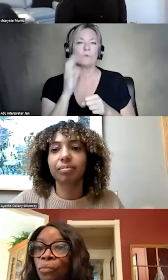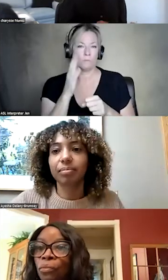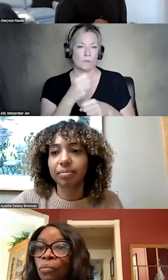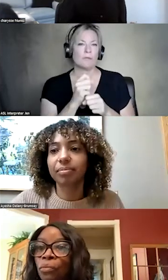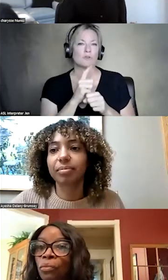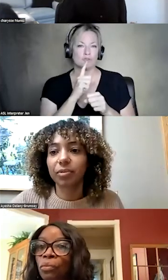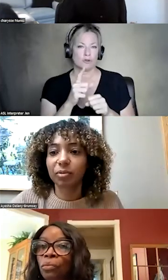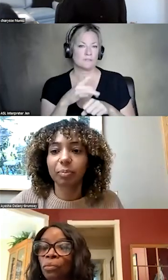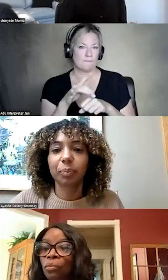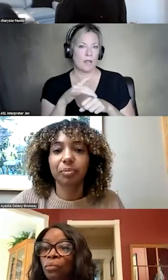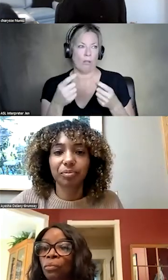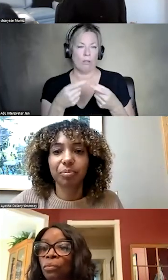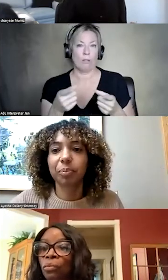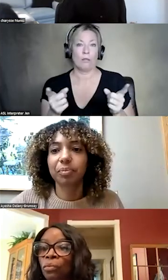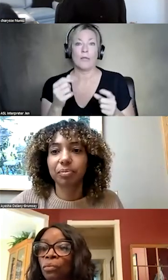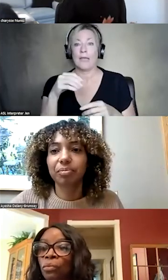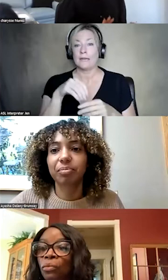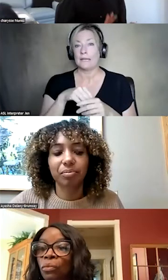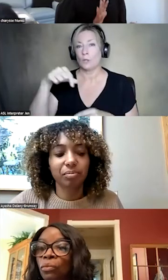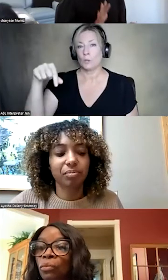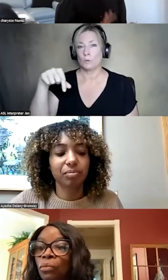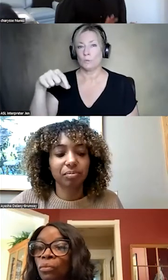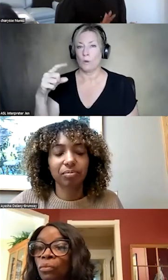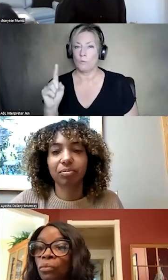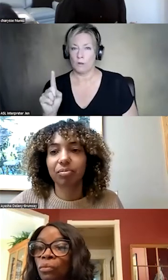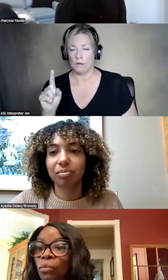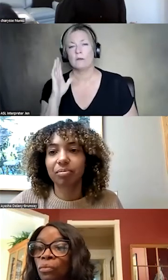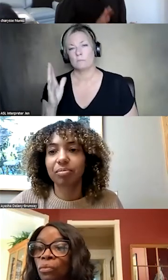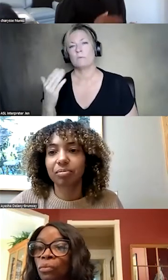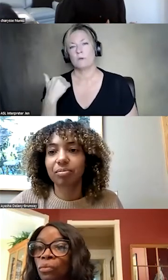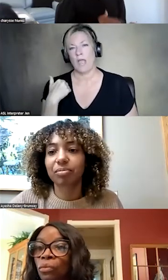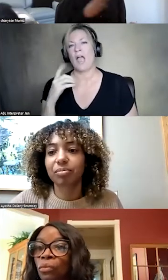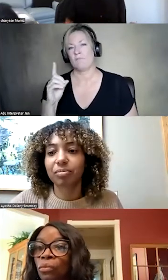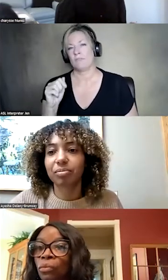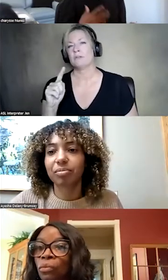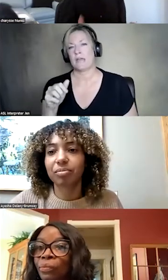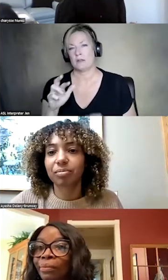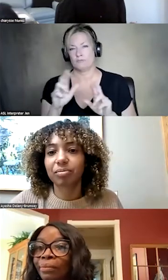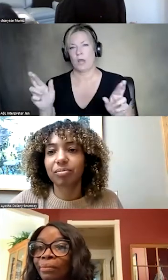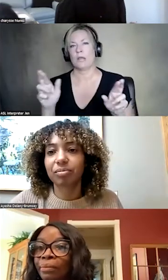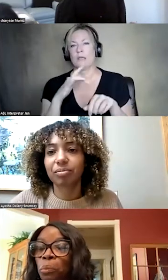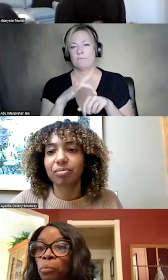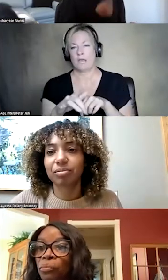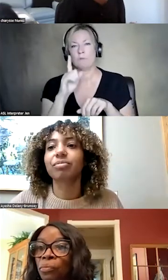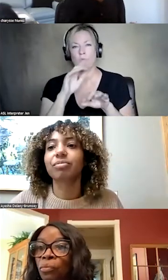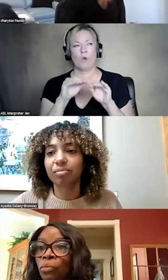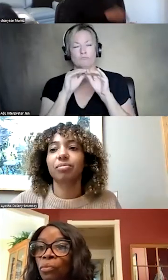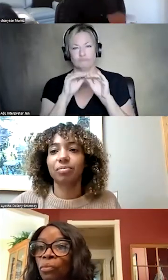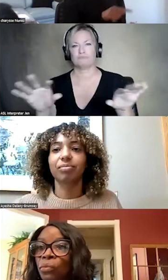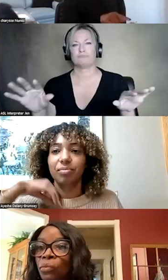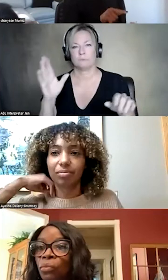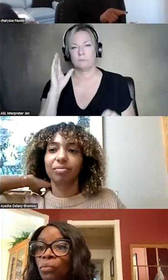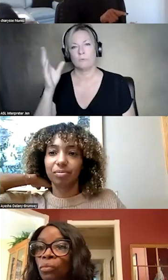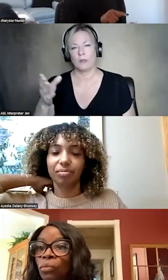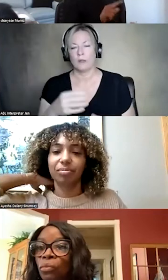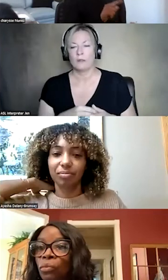And at that point in Q1, we will have the actual data available for mass distribution. So I